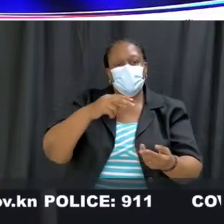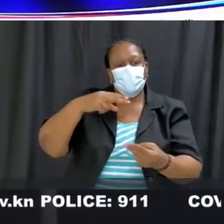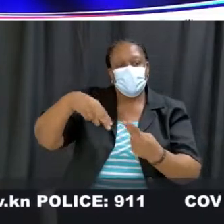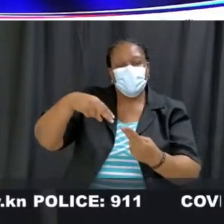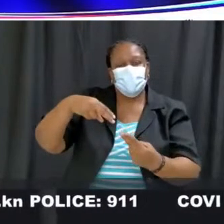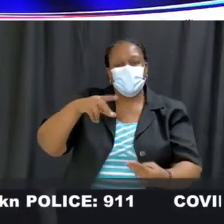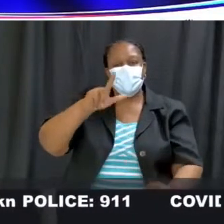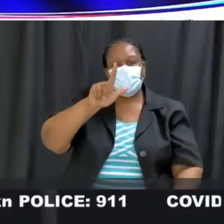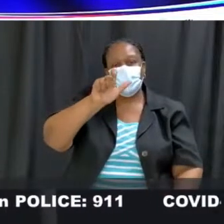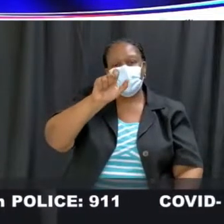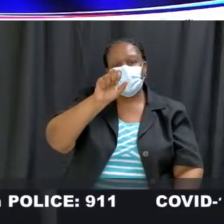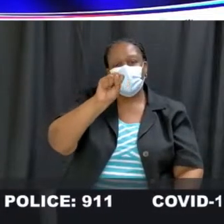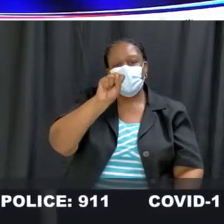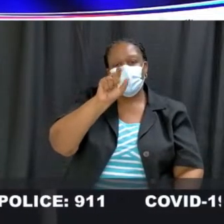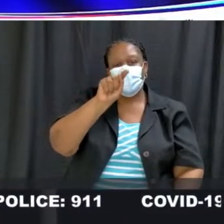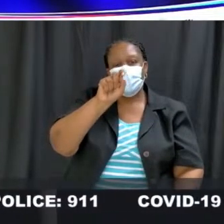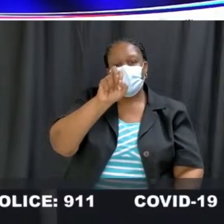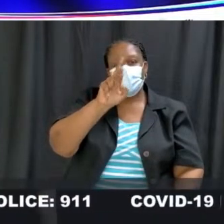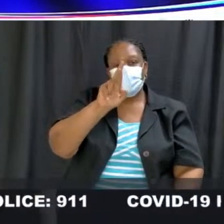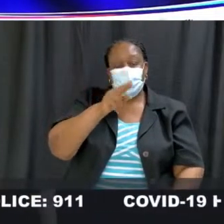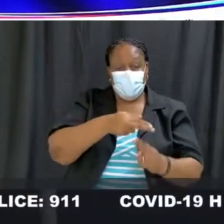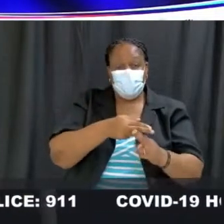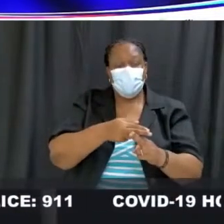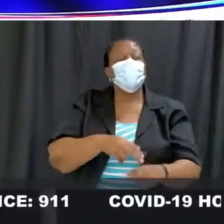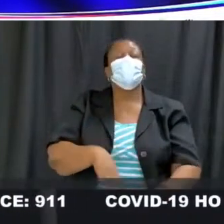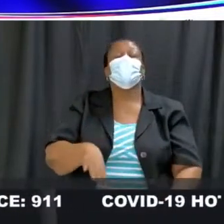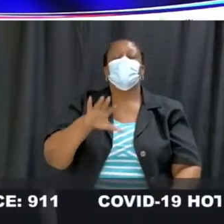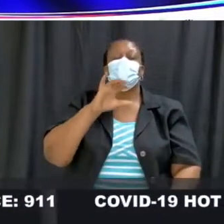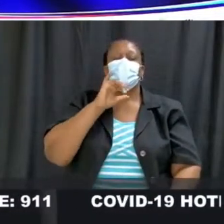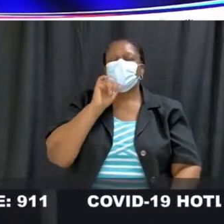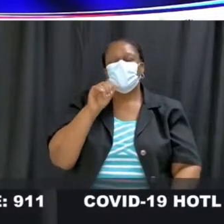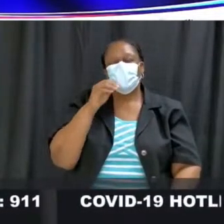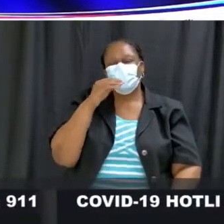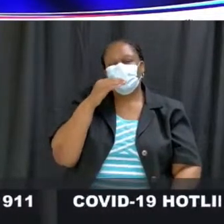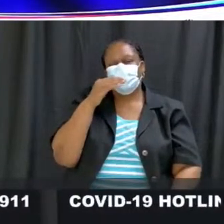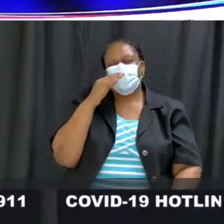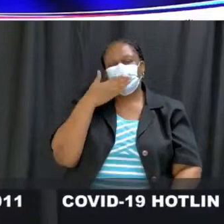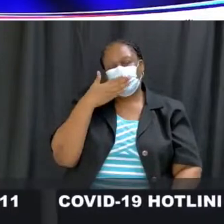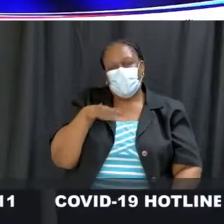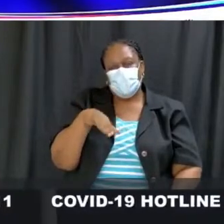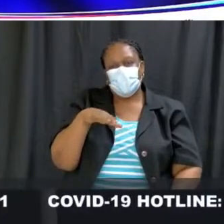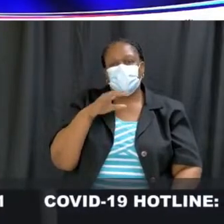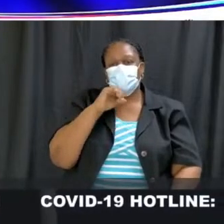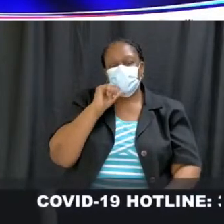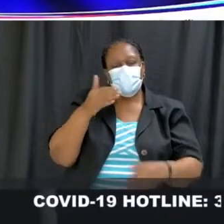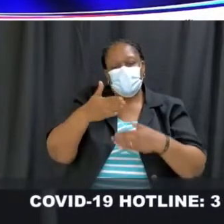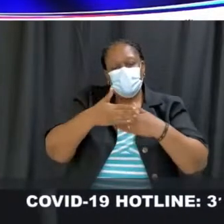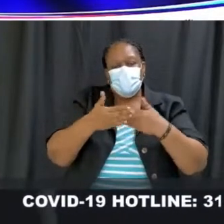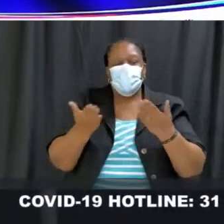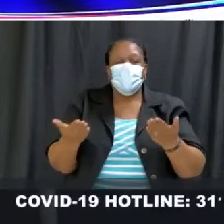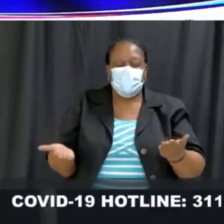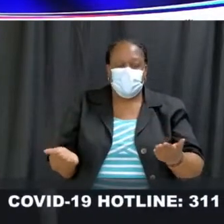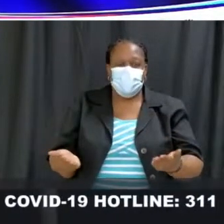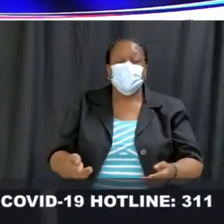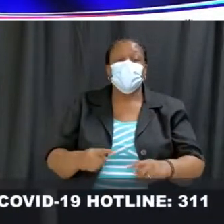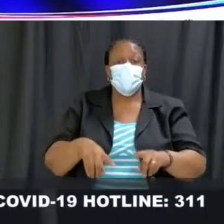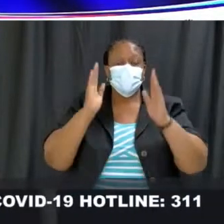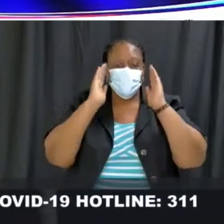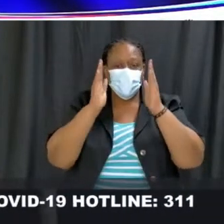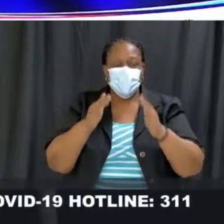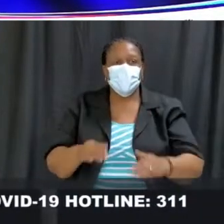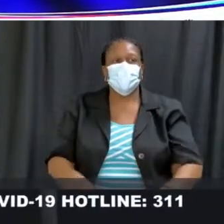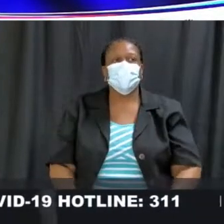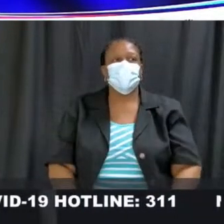appropriately. With that said, I want to thank everyone for their diligence that they have been paying to the process of recovery.